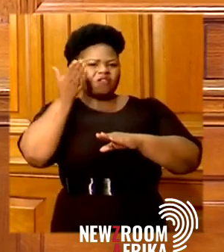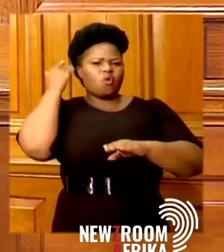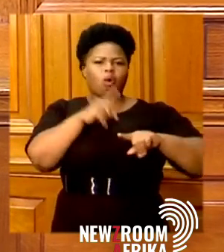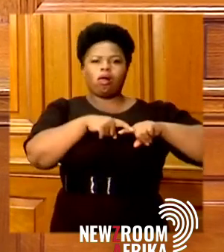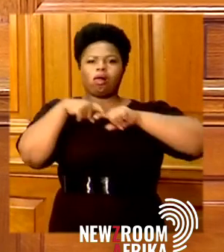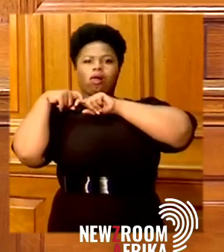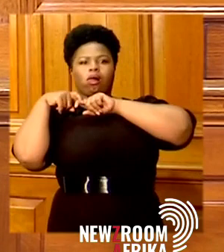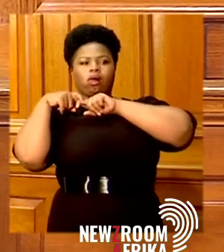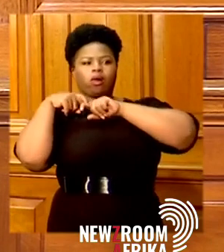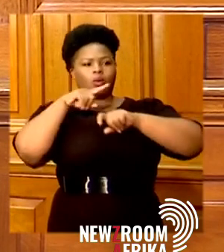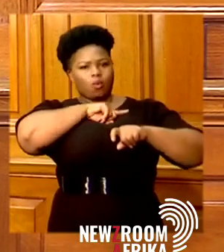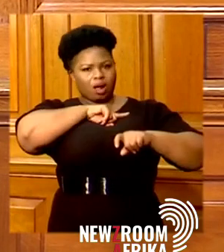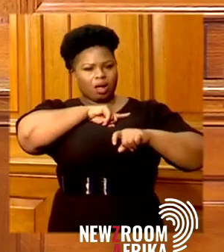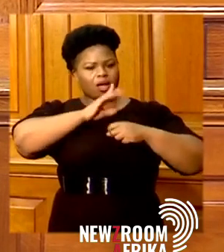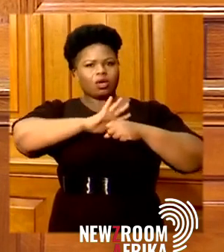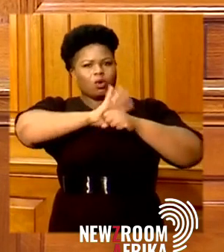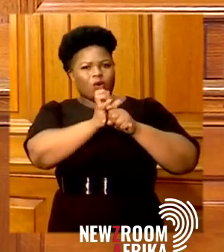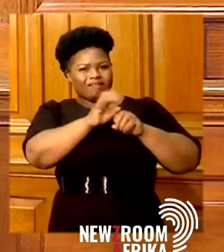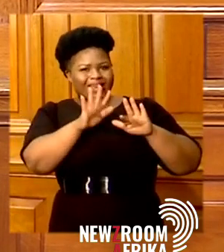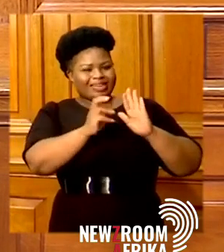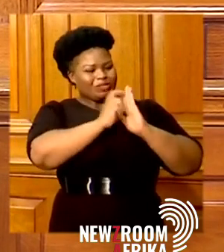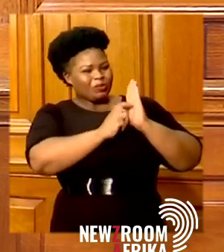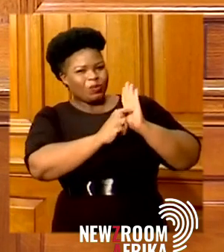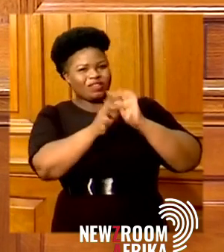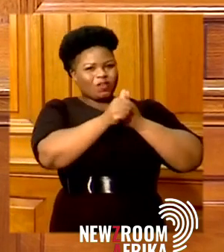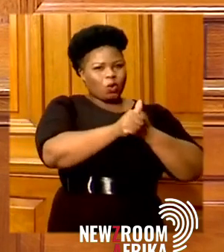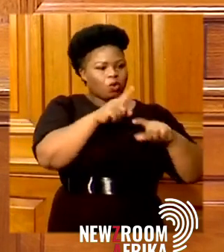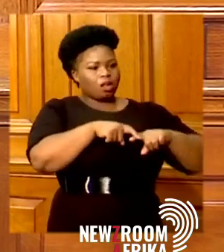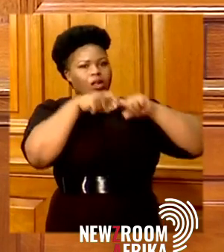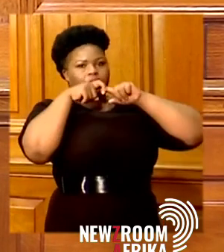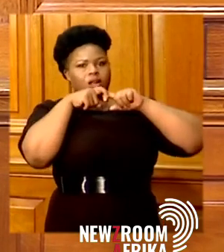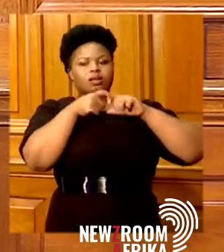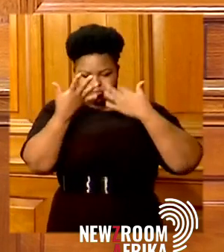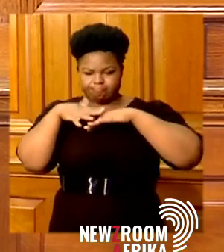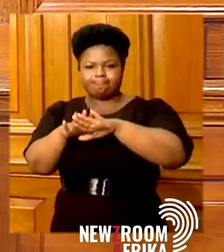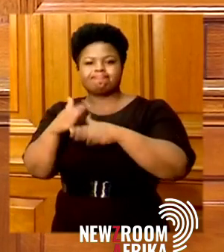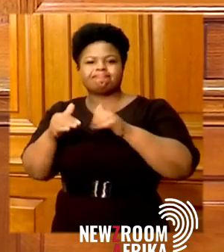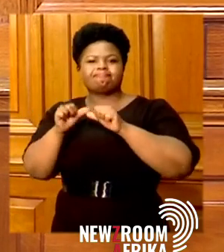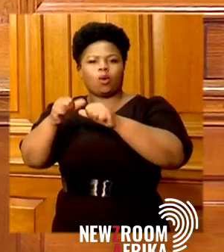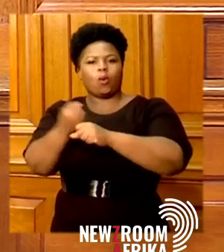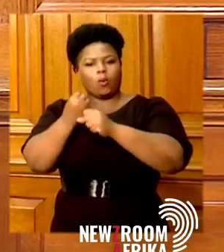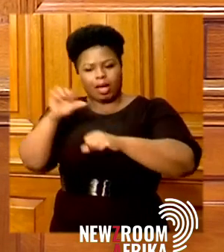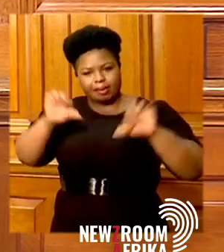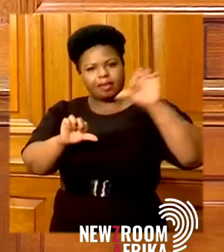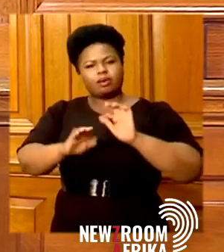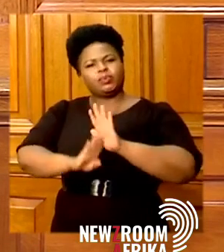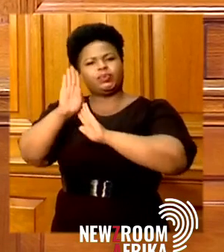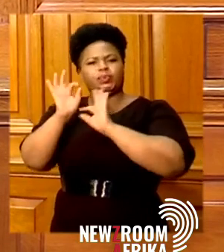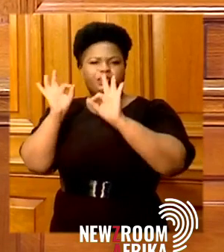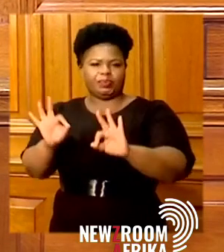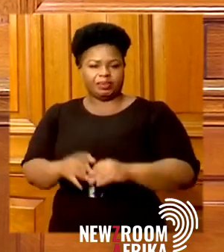due to the restrictions. As we undertake further structural reforms, this